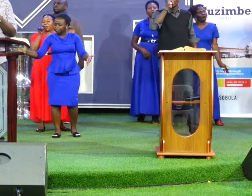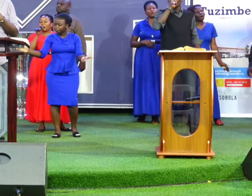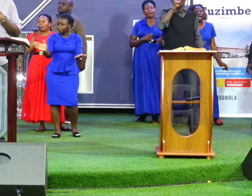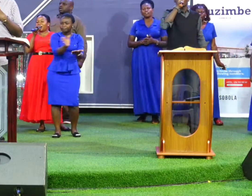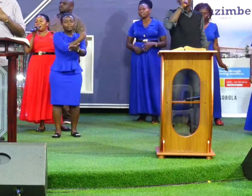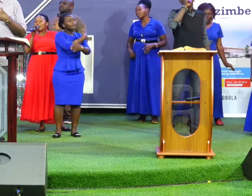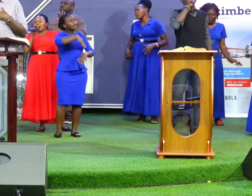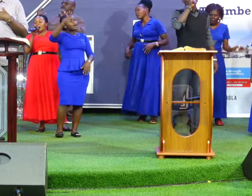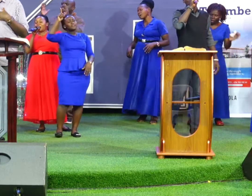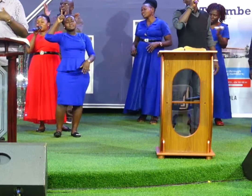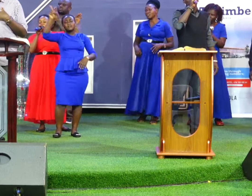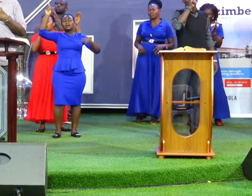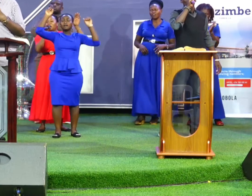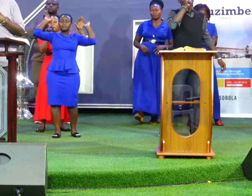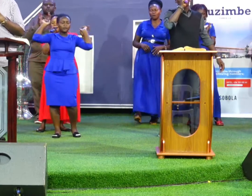Asobola.